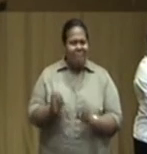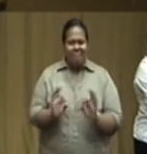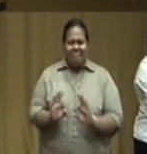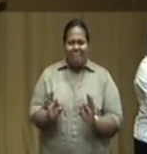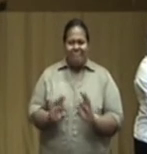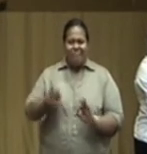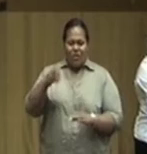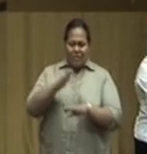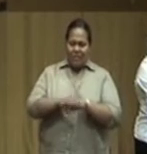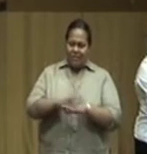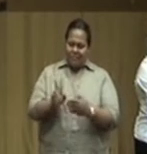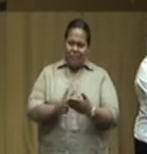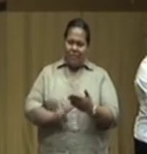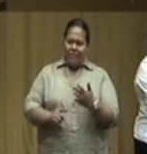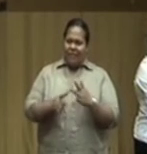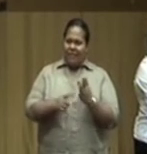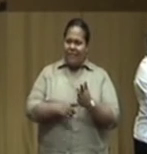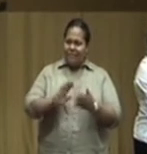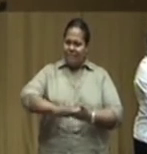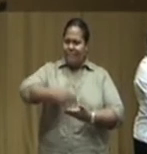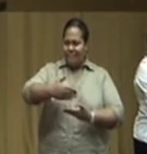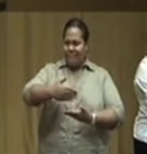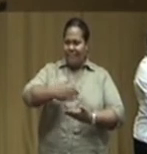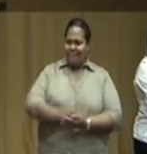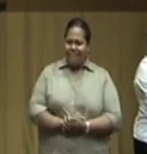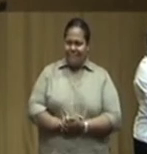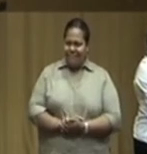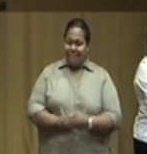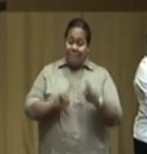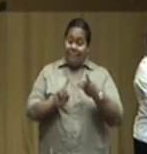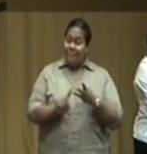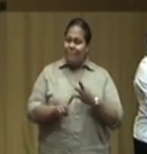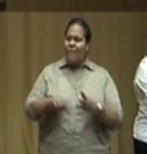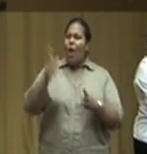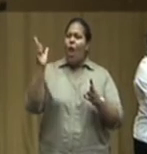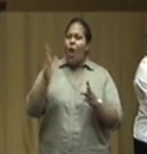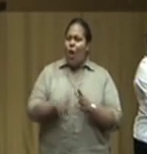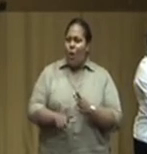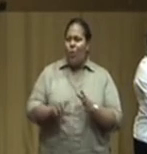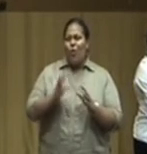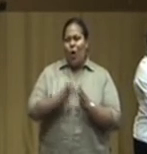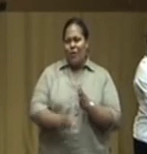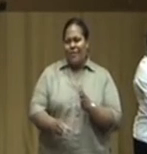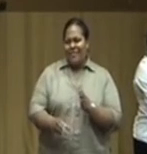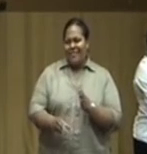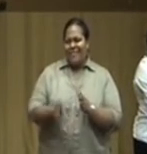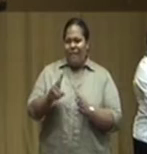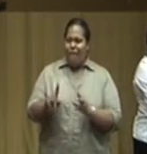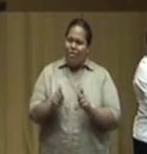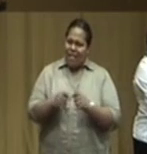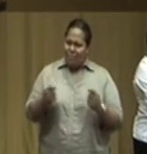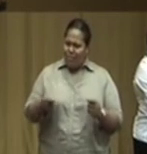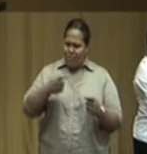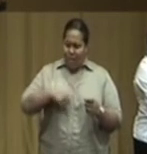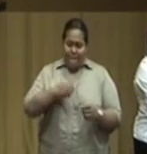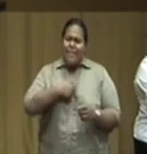me write up my assignment. And thirdly, the low cost of textbook. As a scholarship students, we have